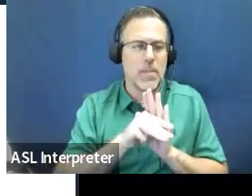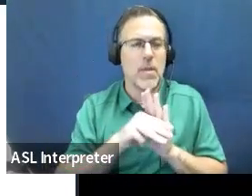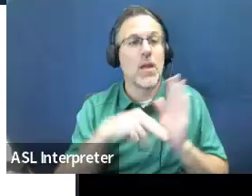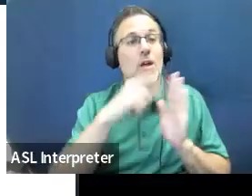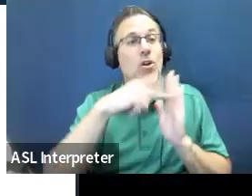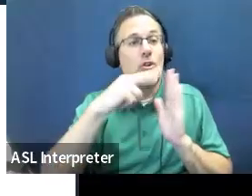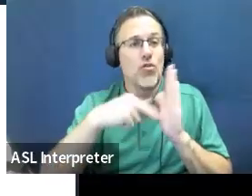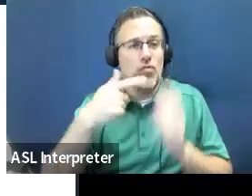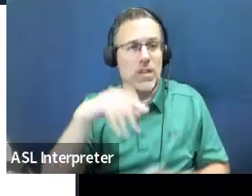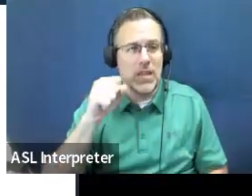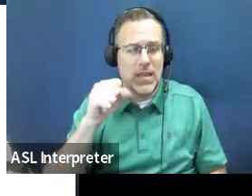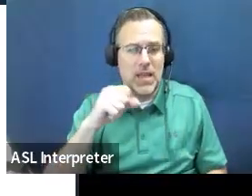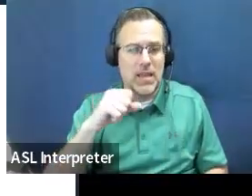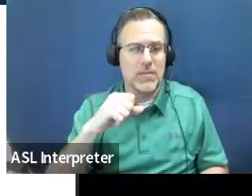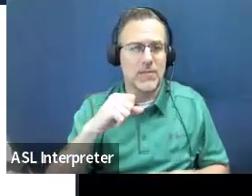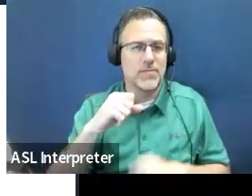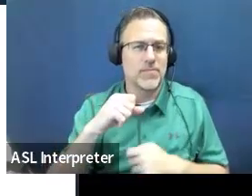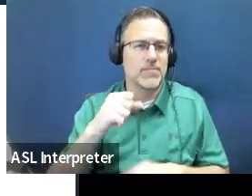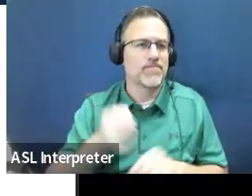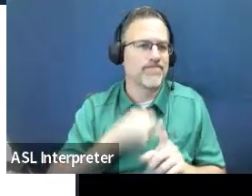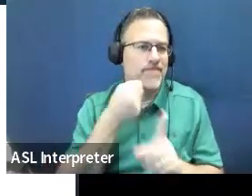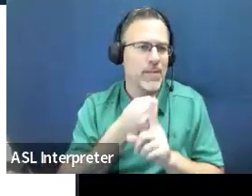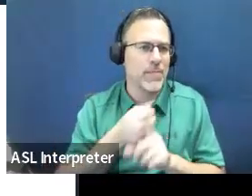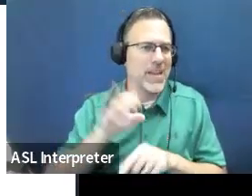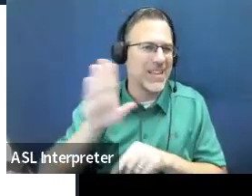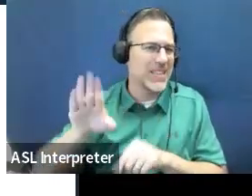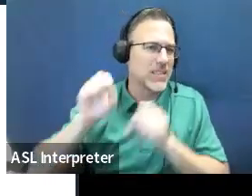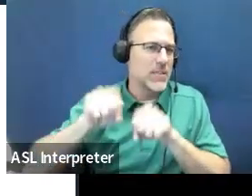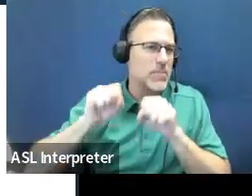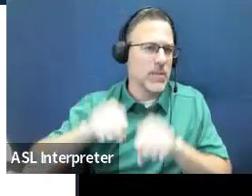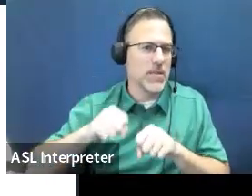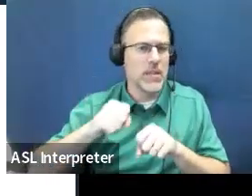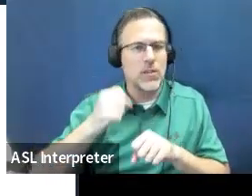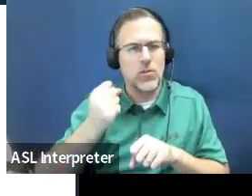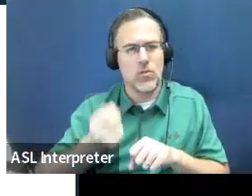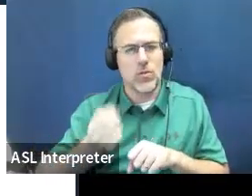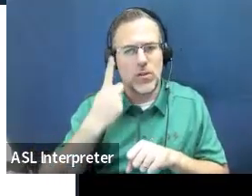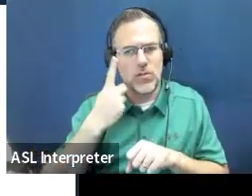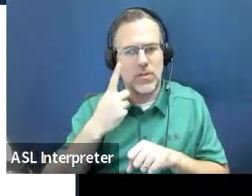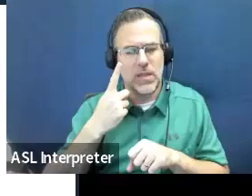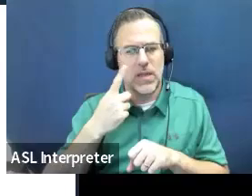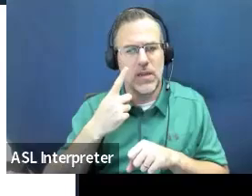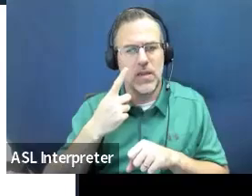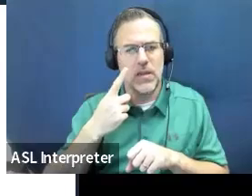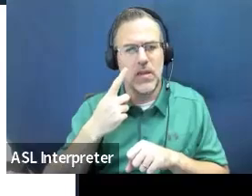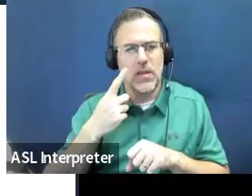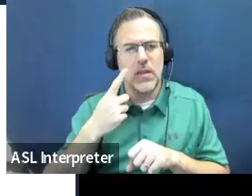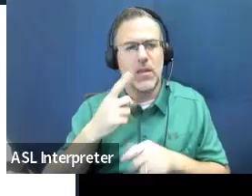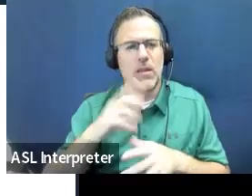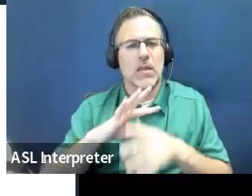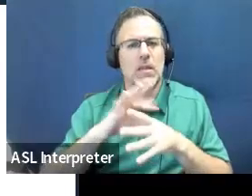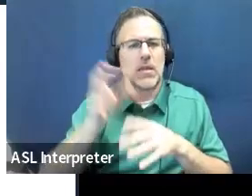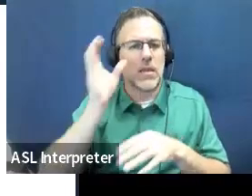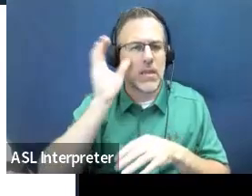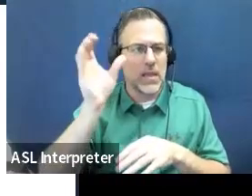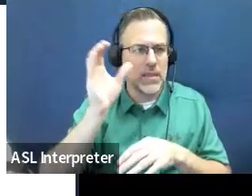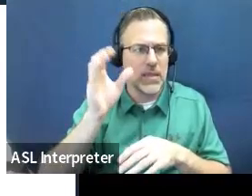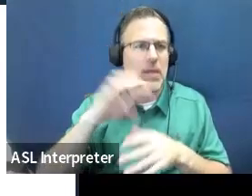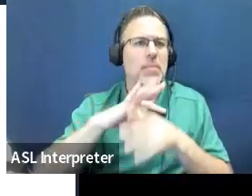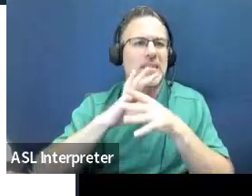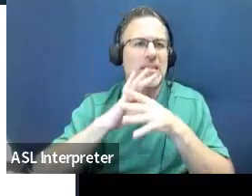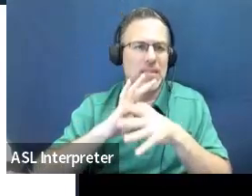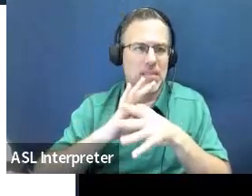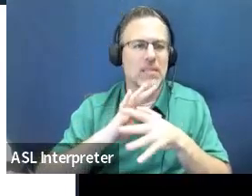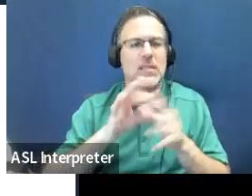affect Jack's ability to access grade level content texts. Okay, so that's your how statement, and it